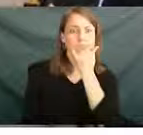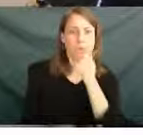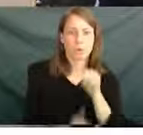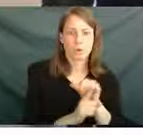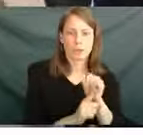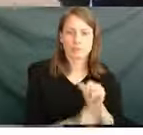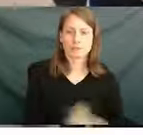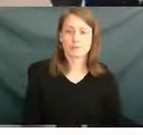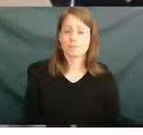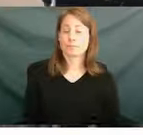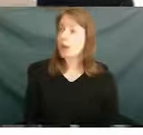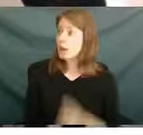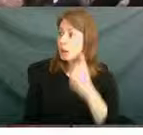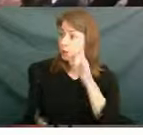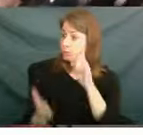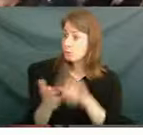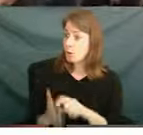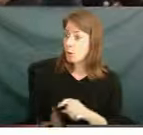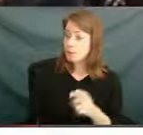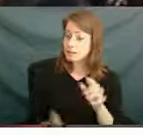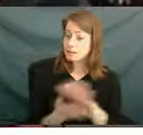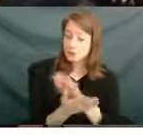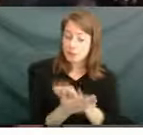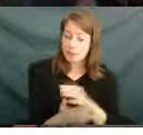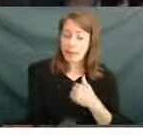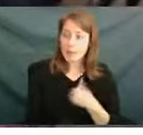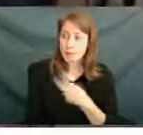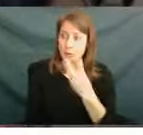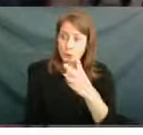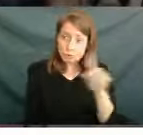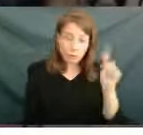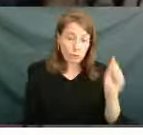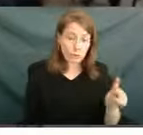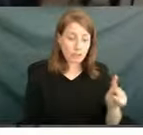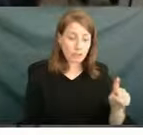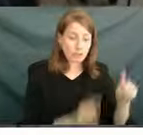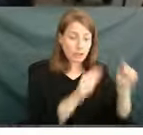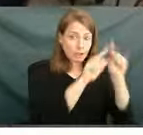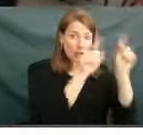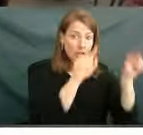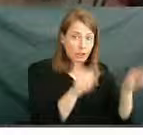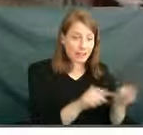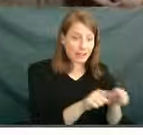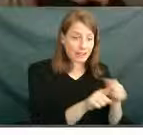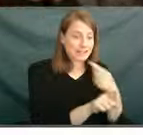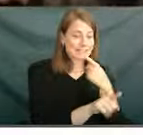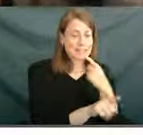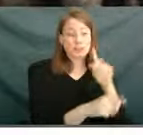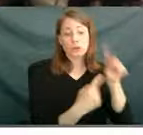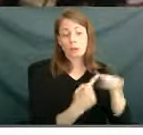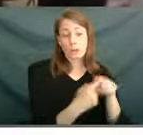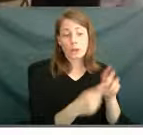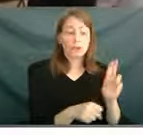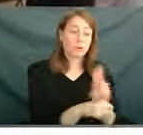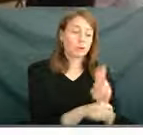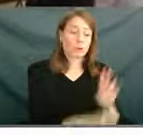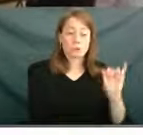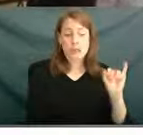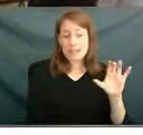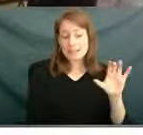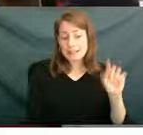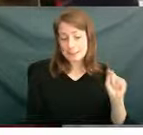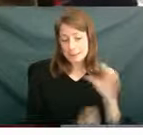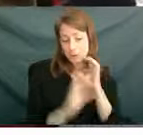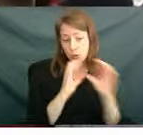sheet. The first question says, when you're using ICT to communicate with others, what are your rights? And the